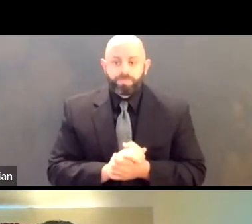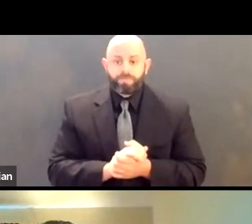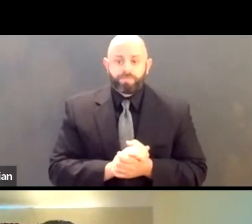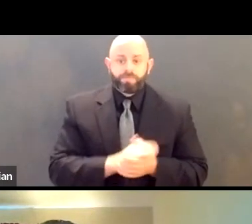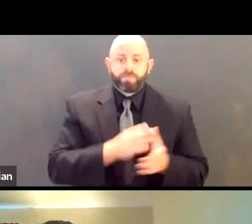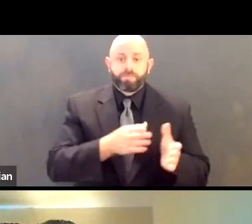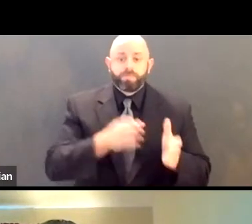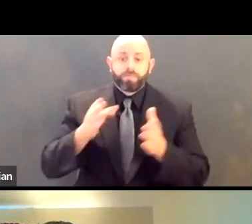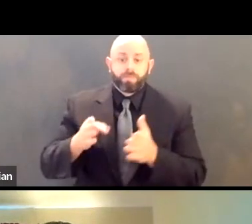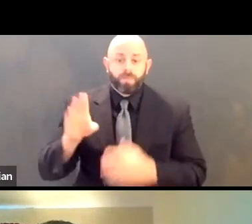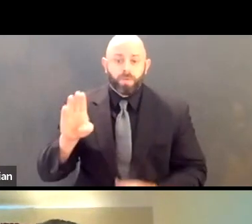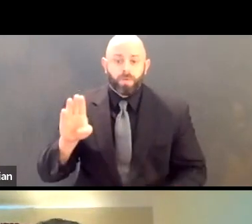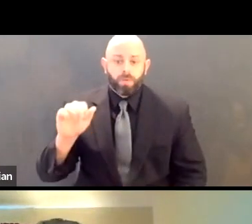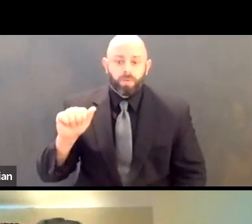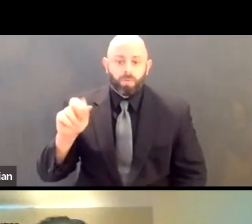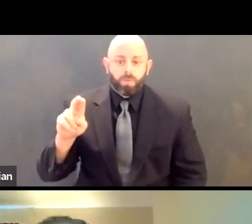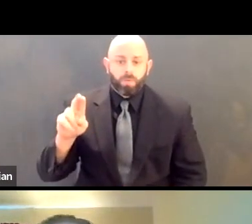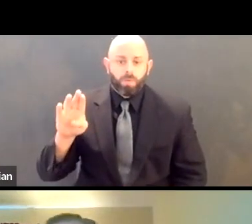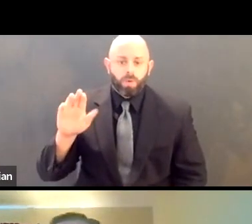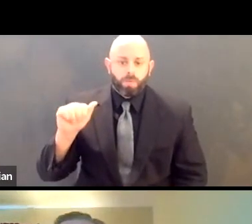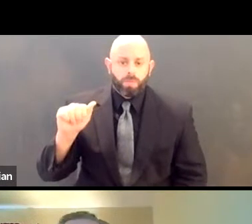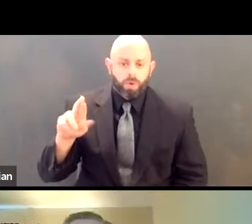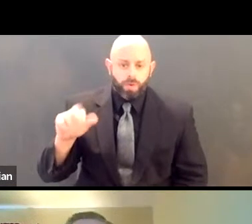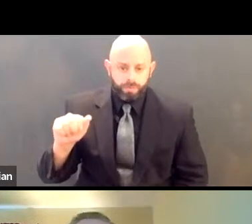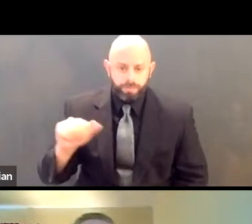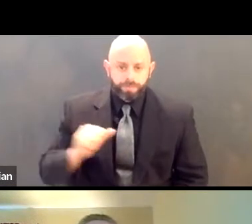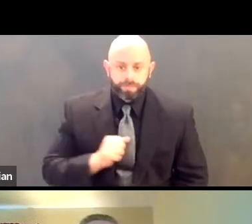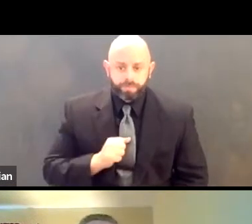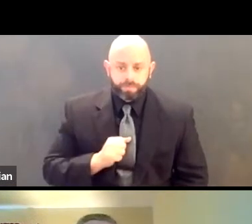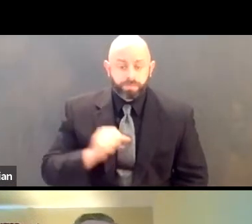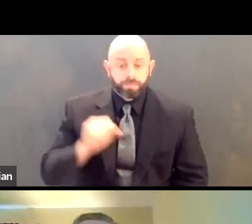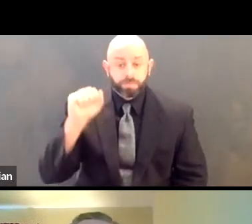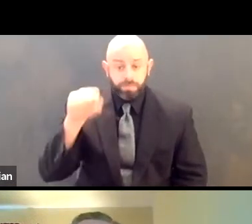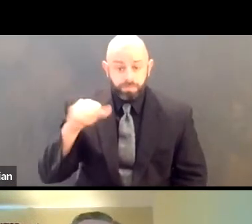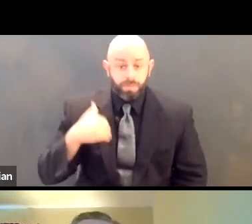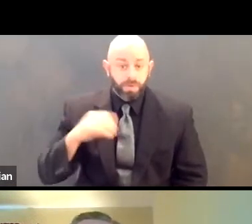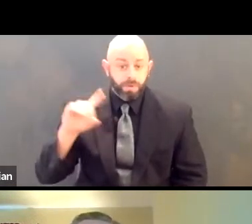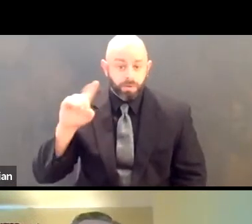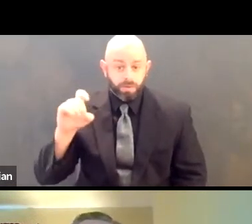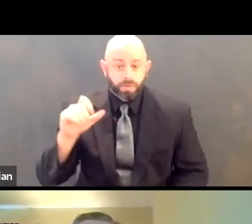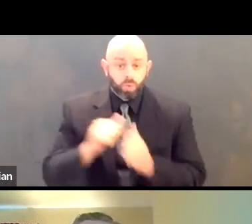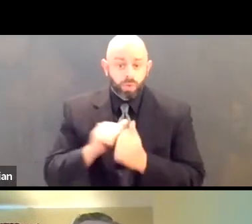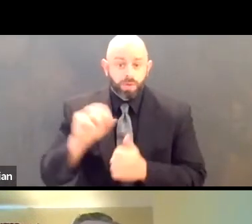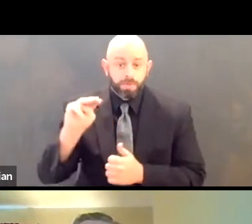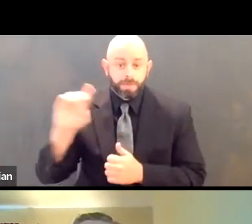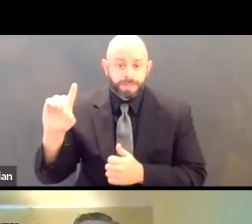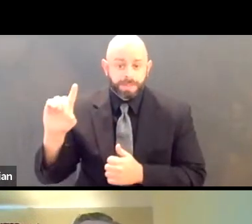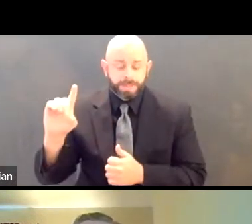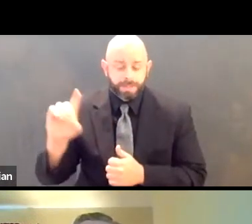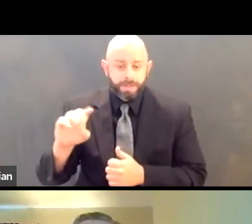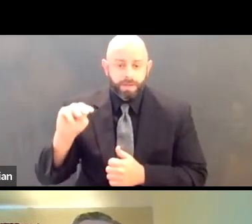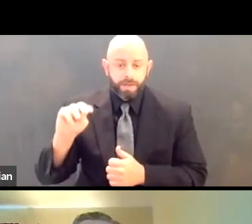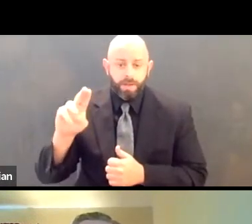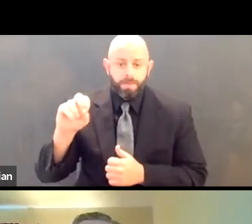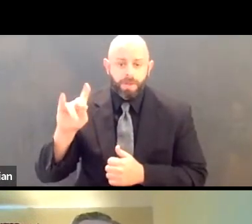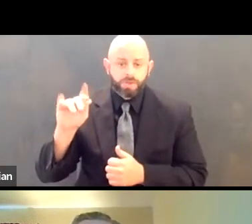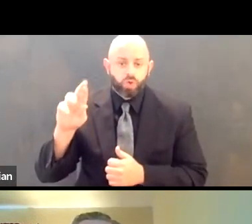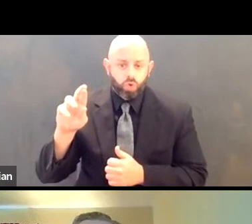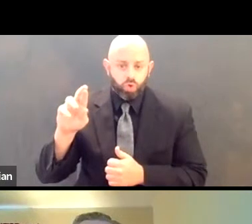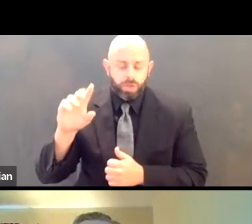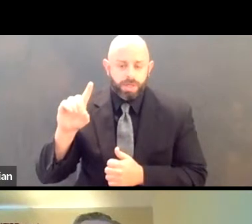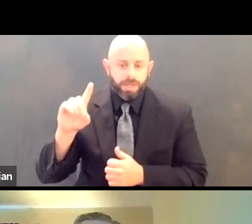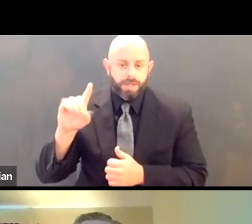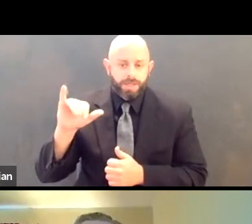And Barbara, for you. Yes, I am diagnosed with muscular dystrophy, limb girdle